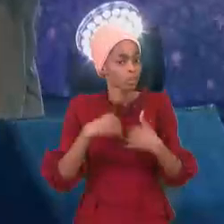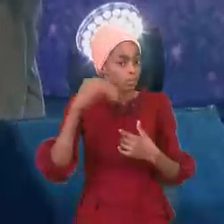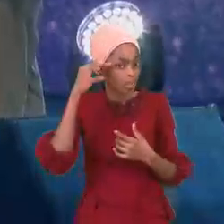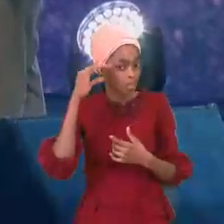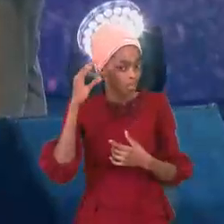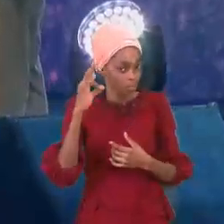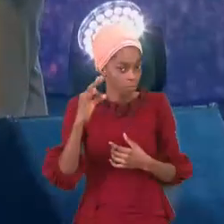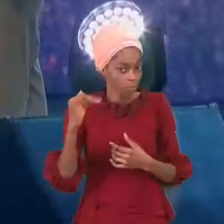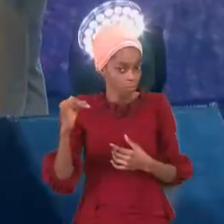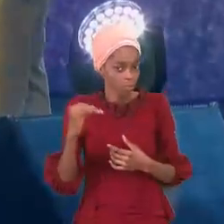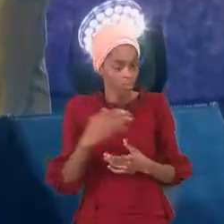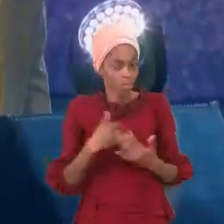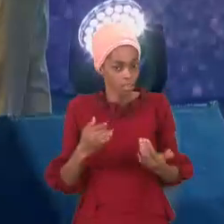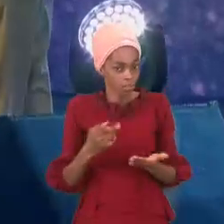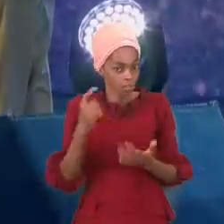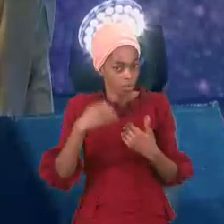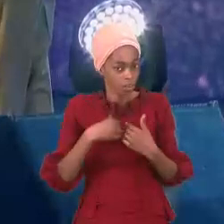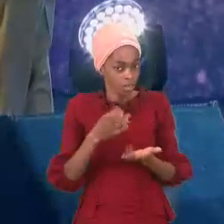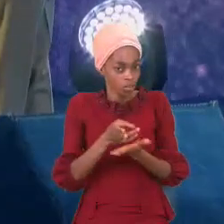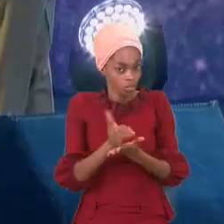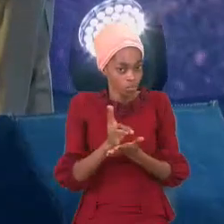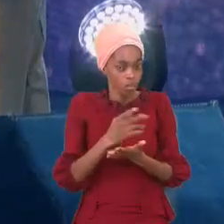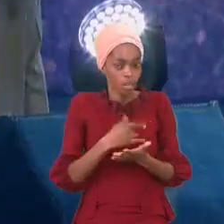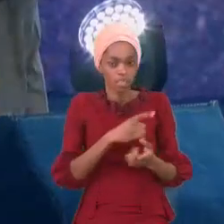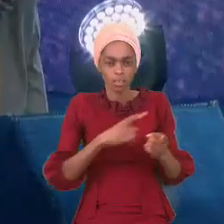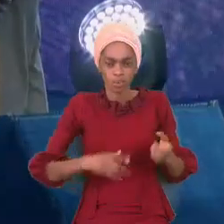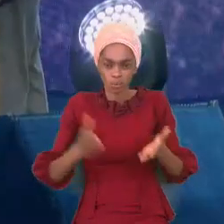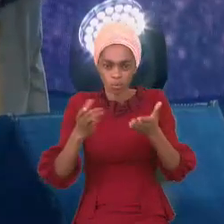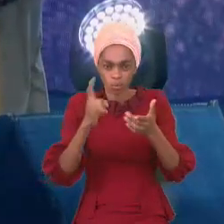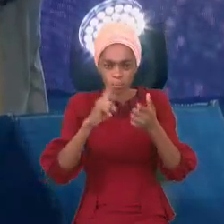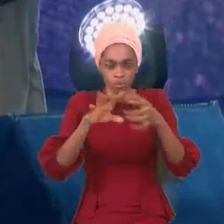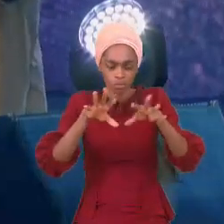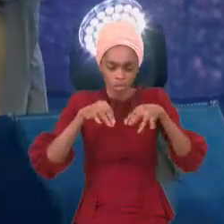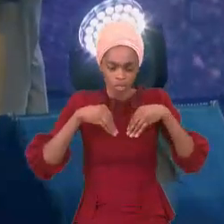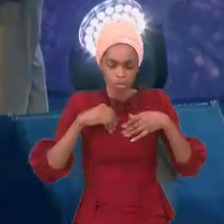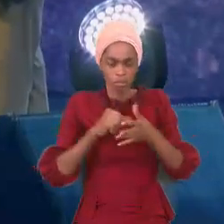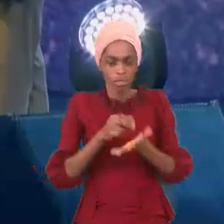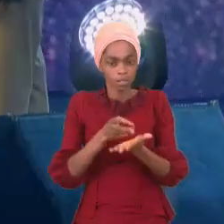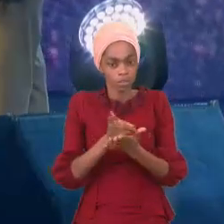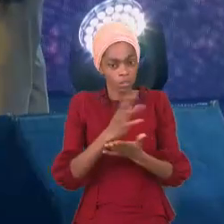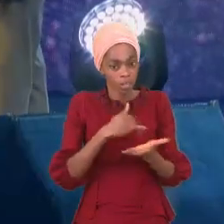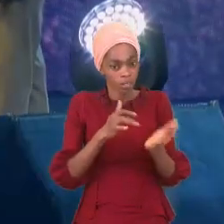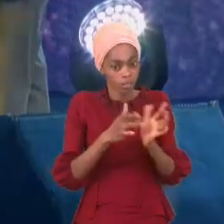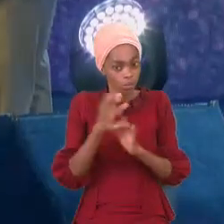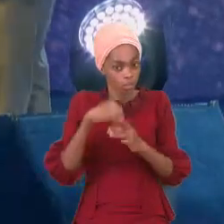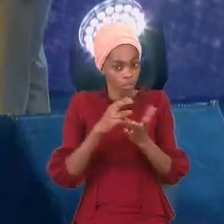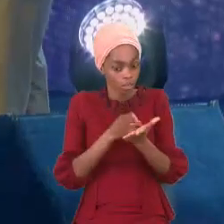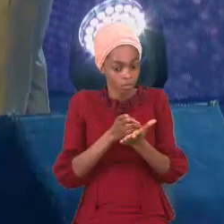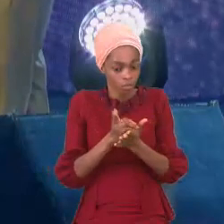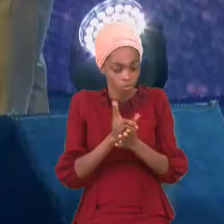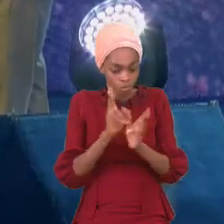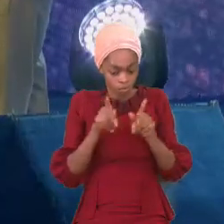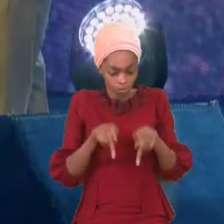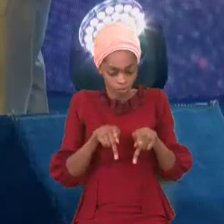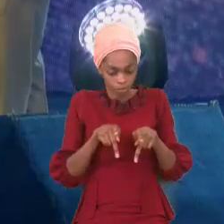the Lord wants you to accept that truth. And Jesus is that truth personified.